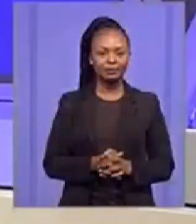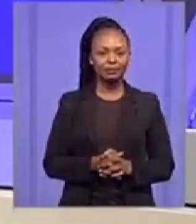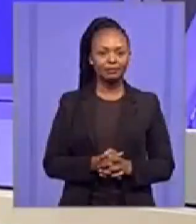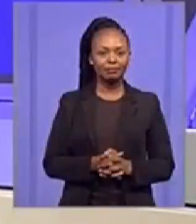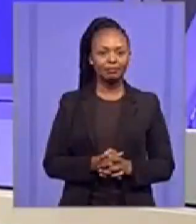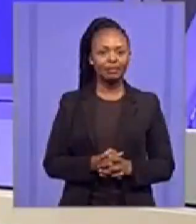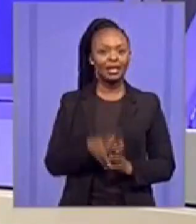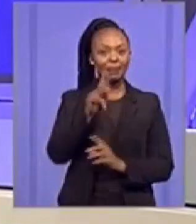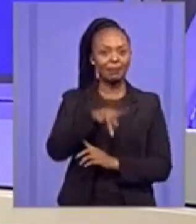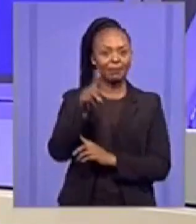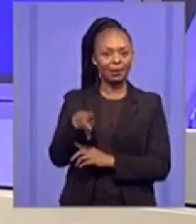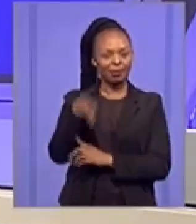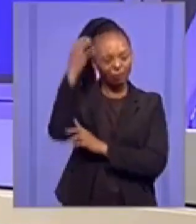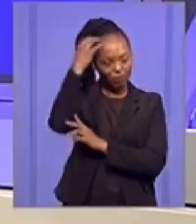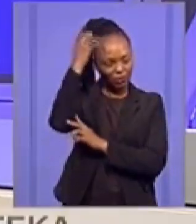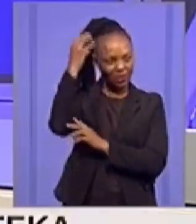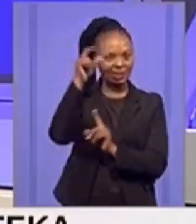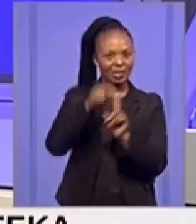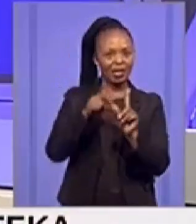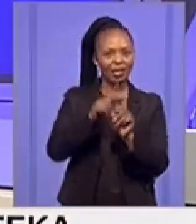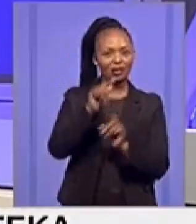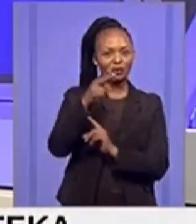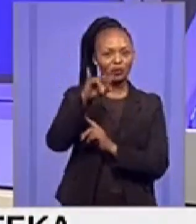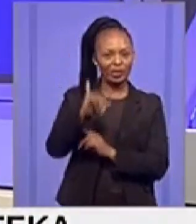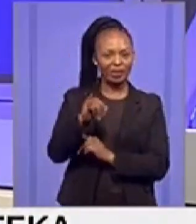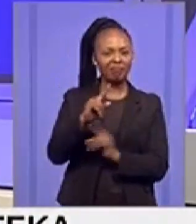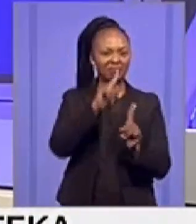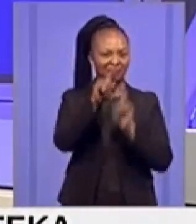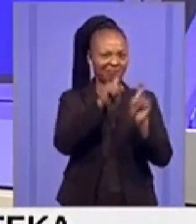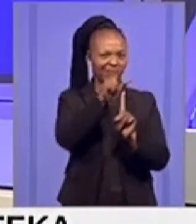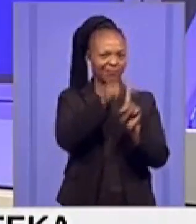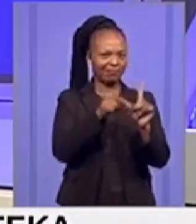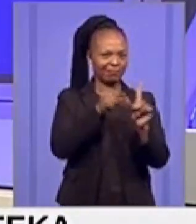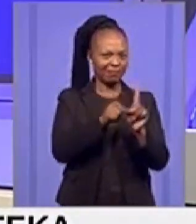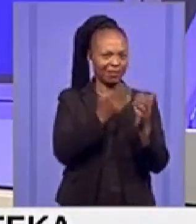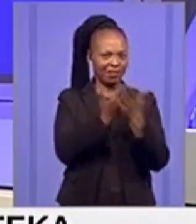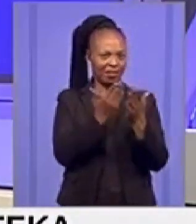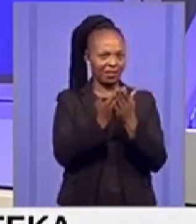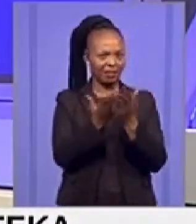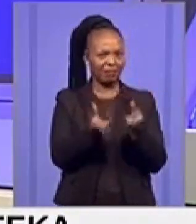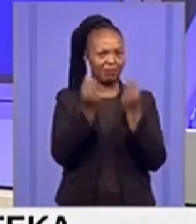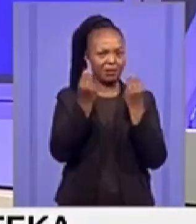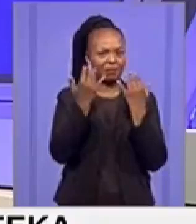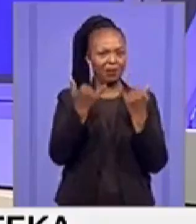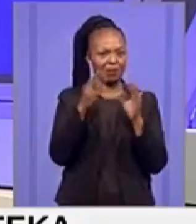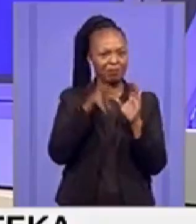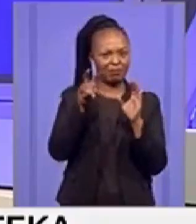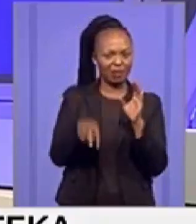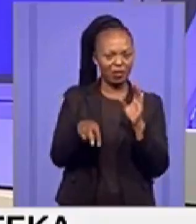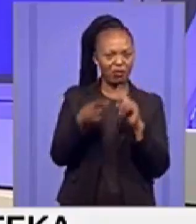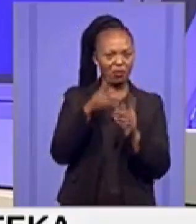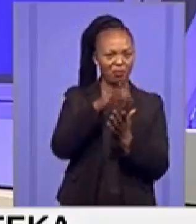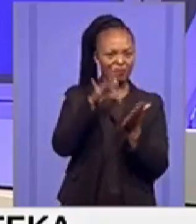Mosireletsi wa mehleng wa setjhaba Professor Thulima Tontsela o butsitswe hore na o kile a tobana le mohato wa ho theolwa setulong kapa tjhe nakong eo a neng a